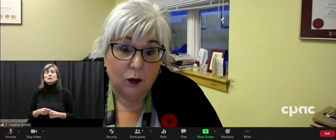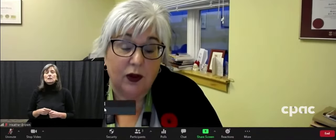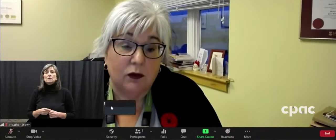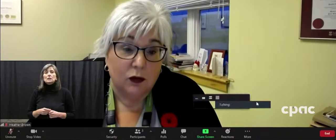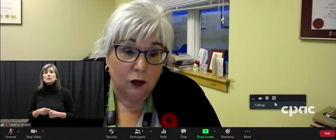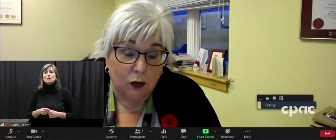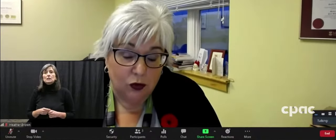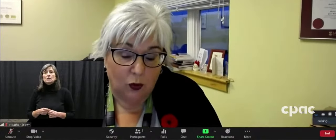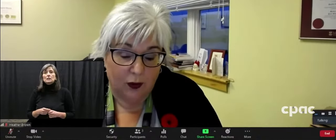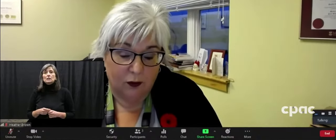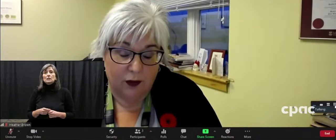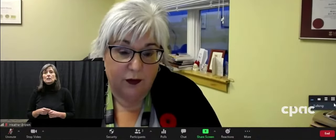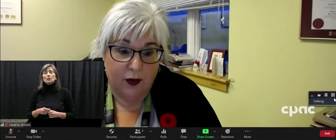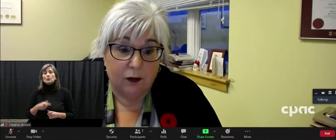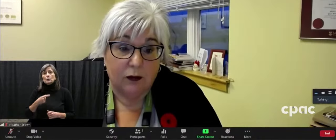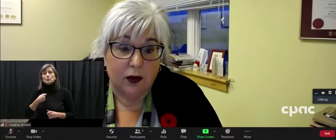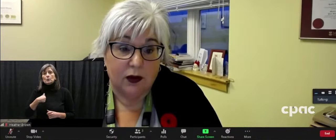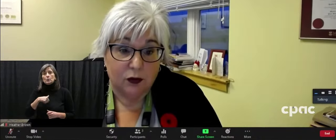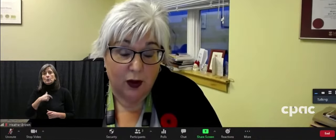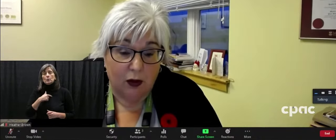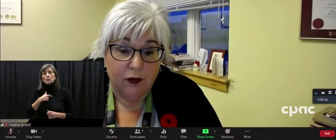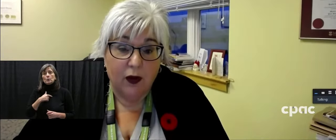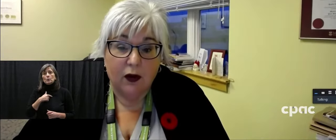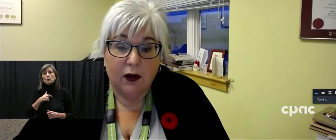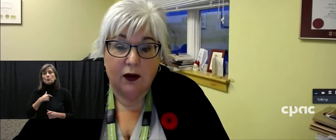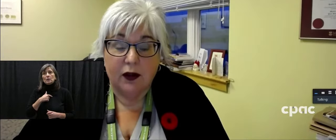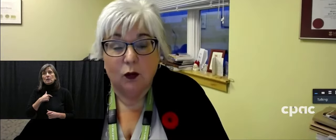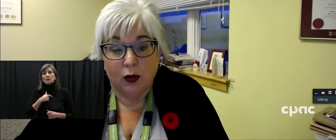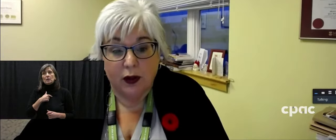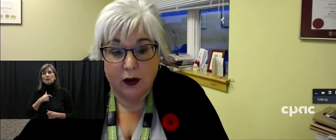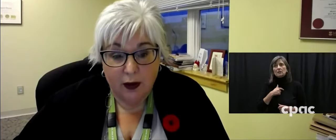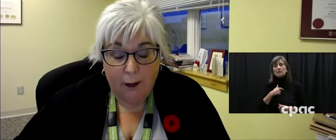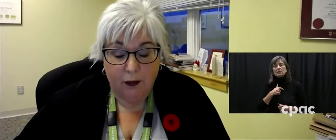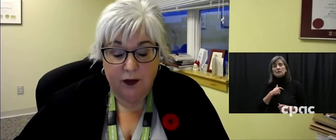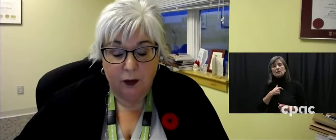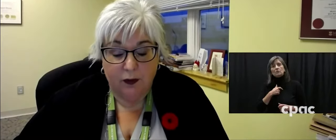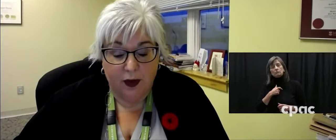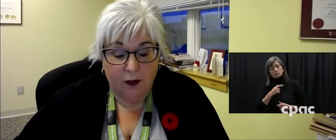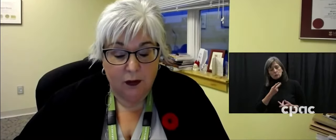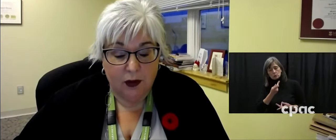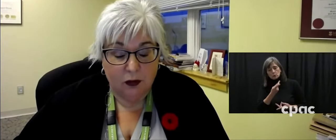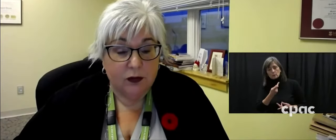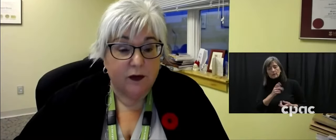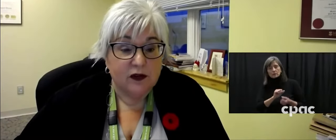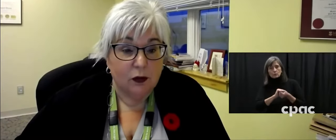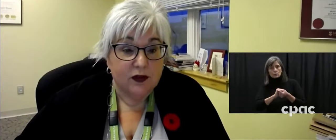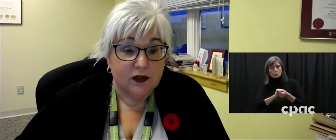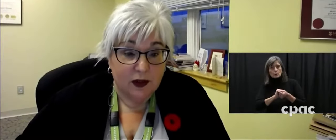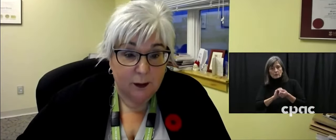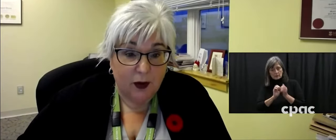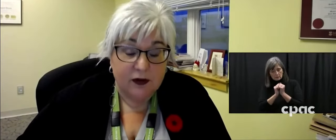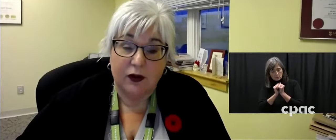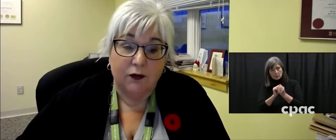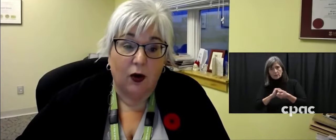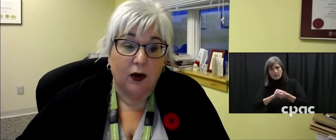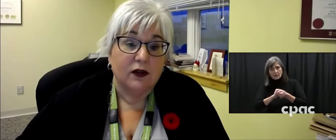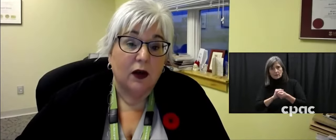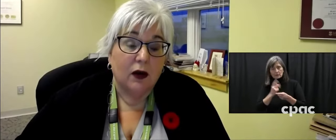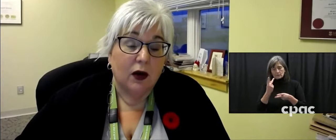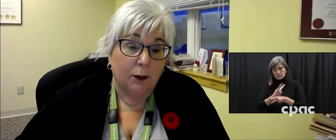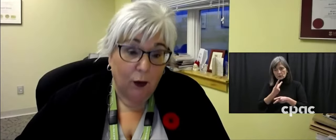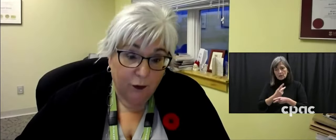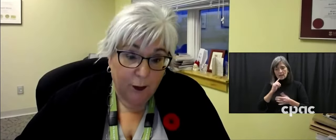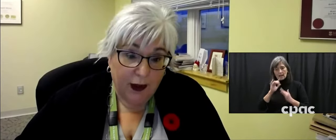resulted in. And we do join with Health in working collaboratively with them in terms of the services that have been